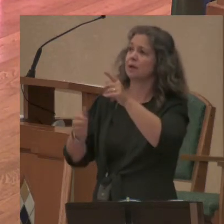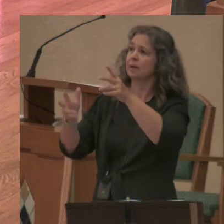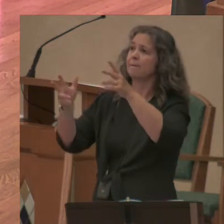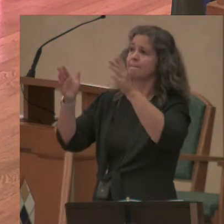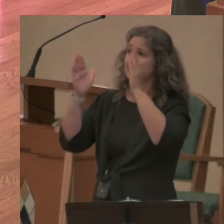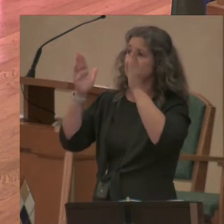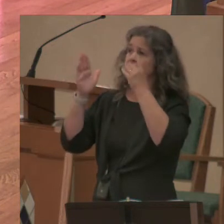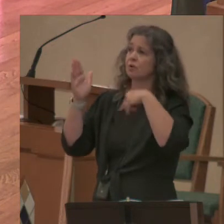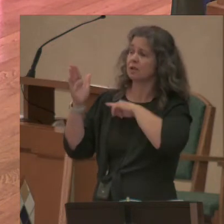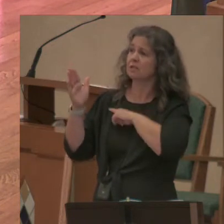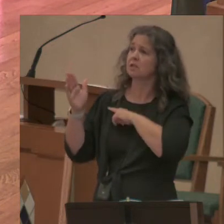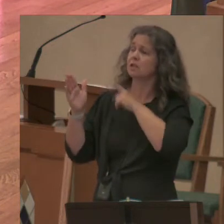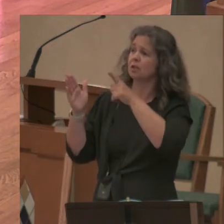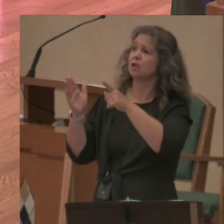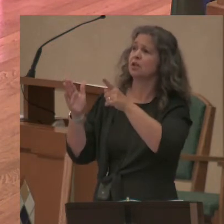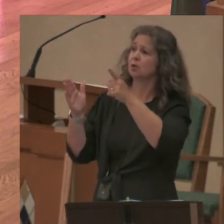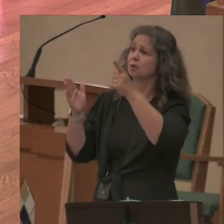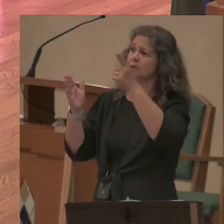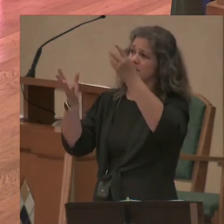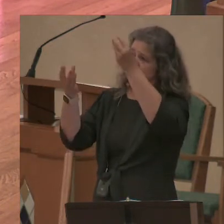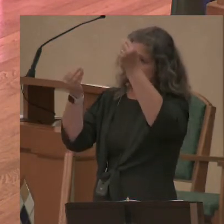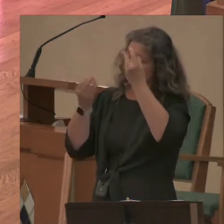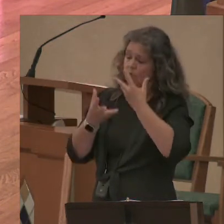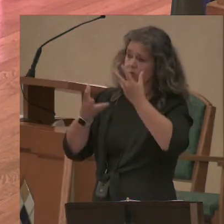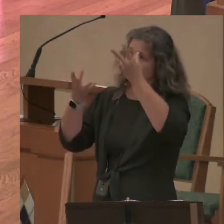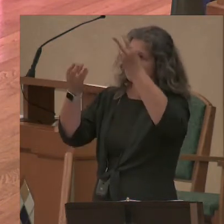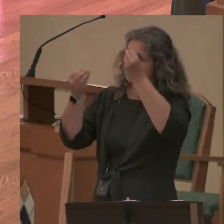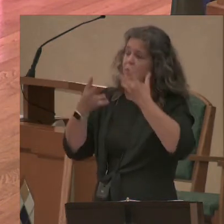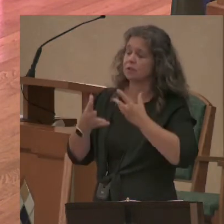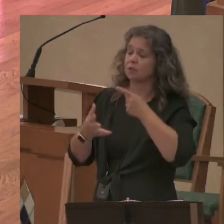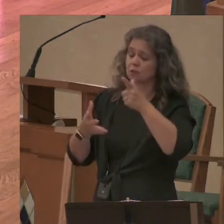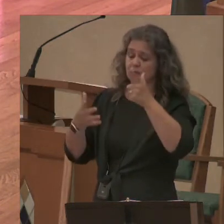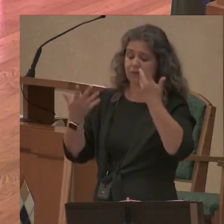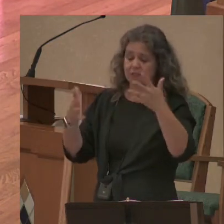your word, and that you give us life now